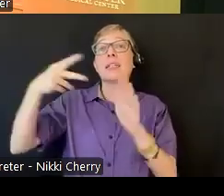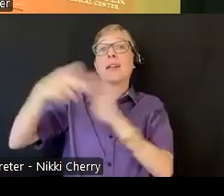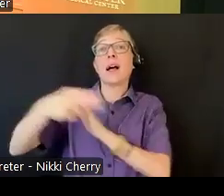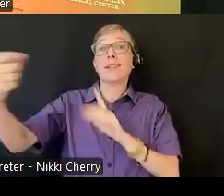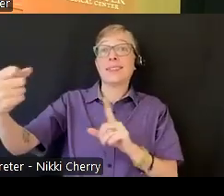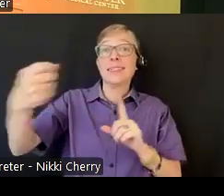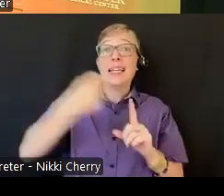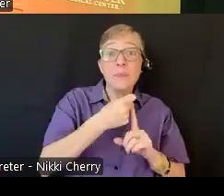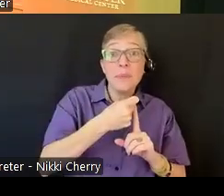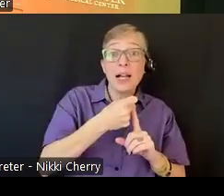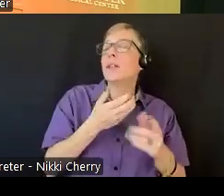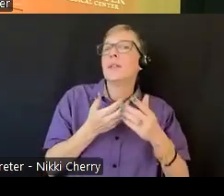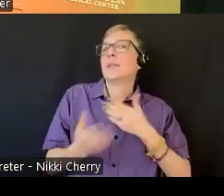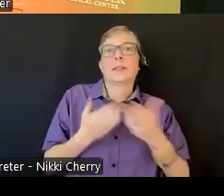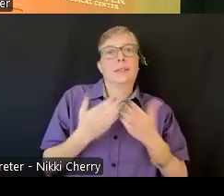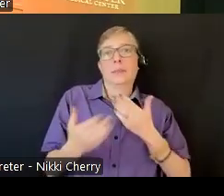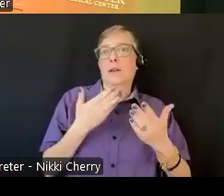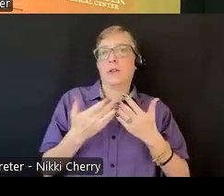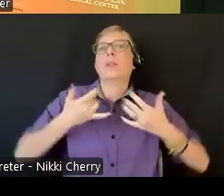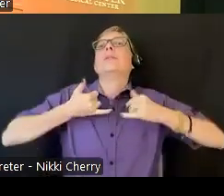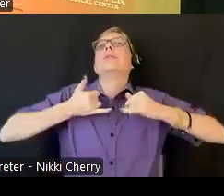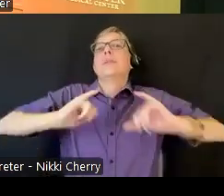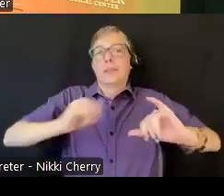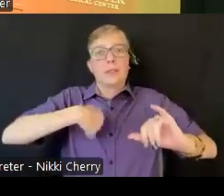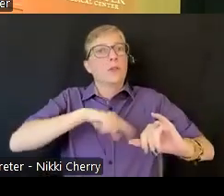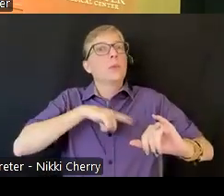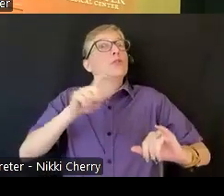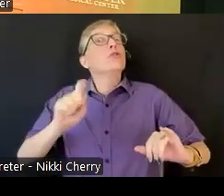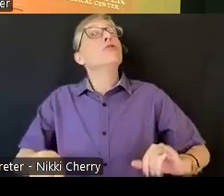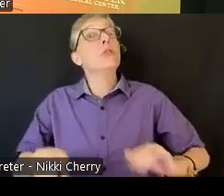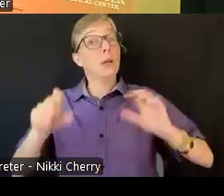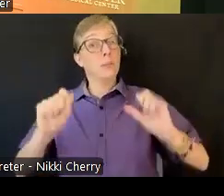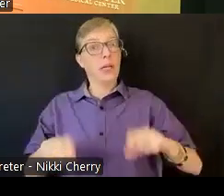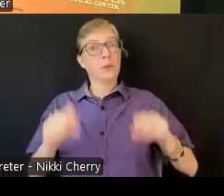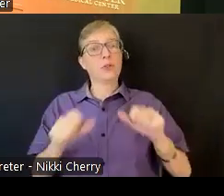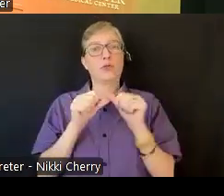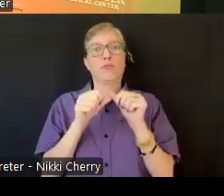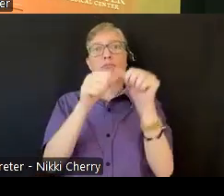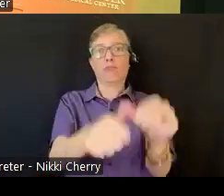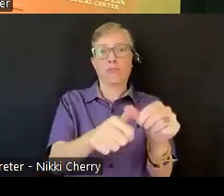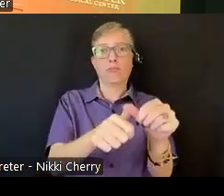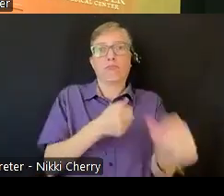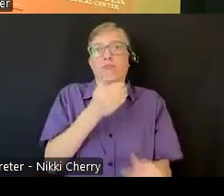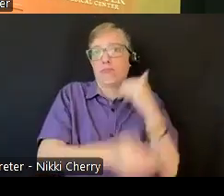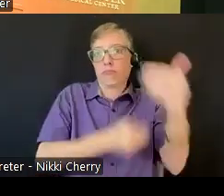able to withstand it without compromising any of our missions.